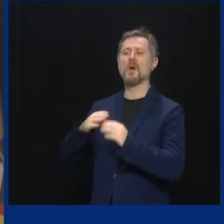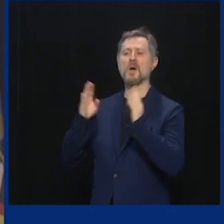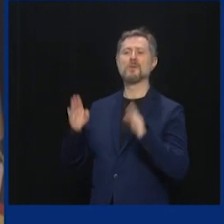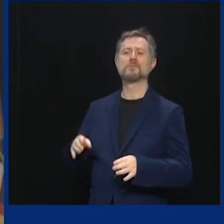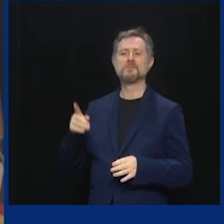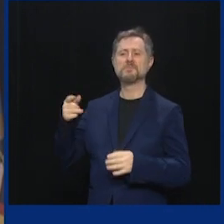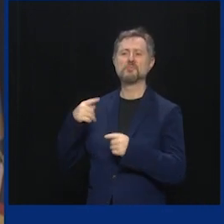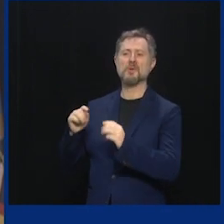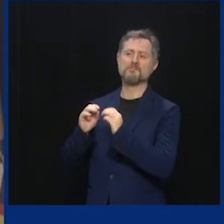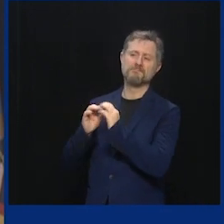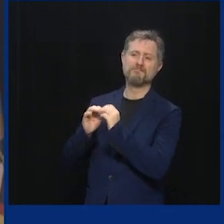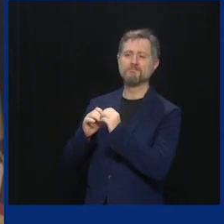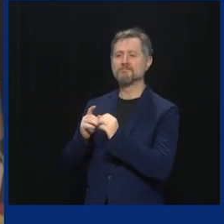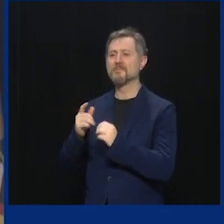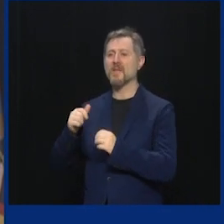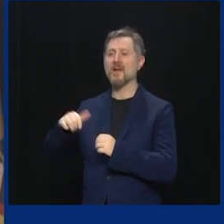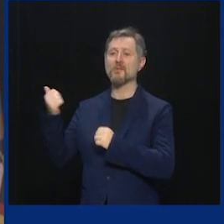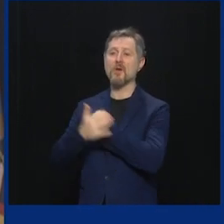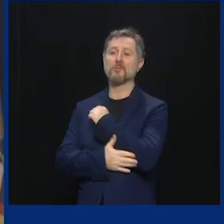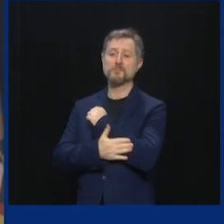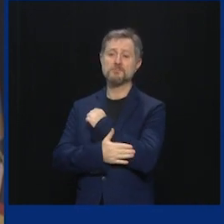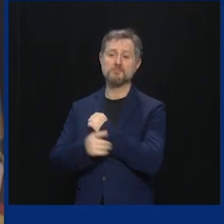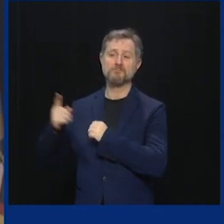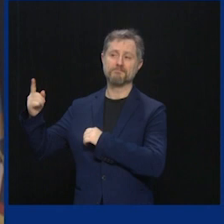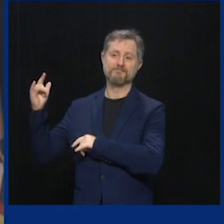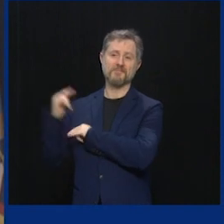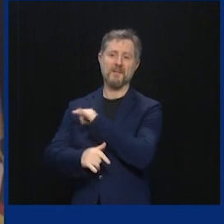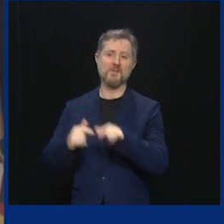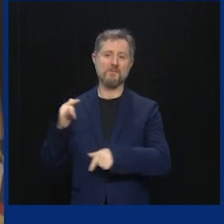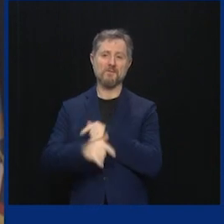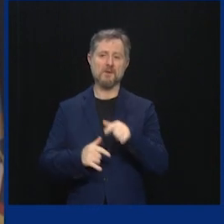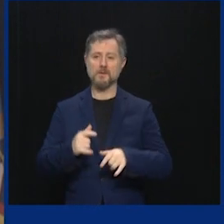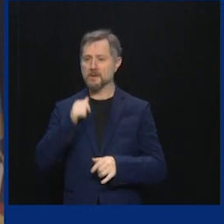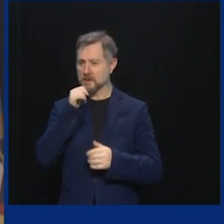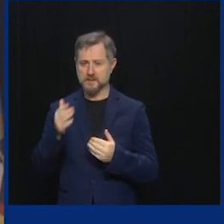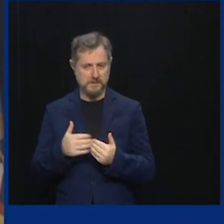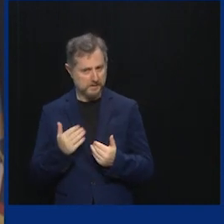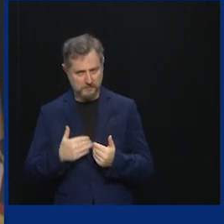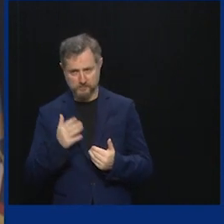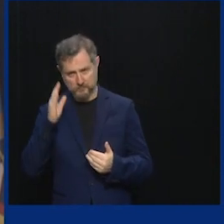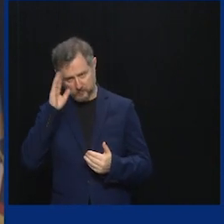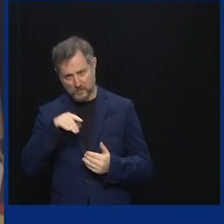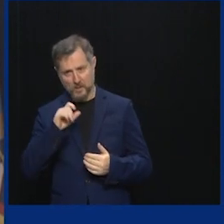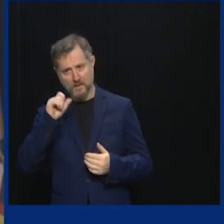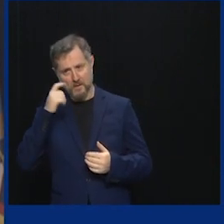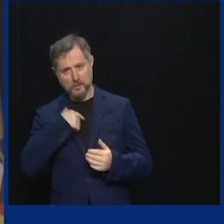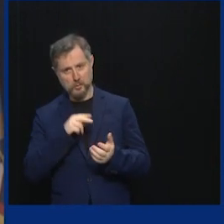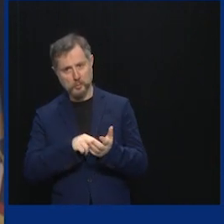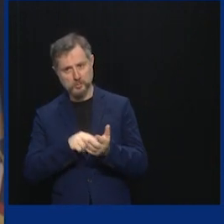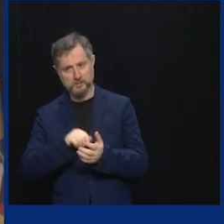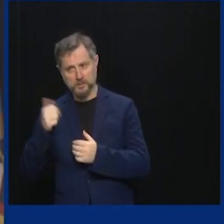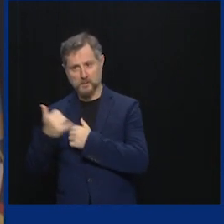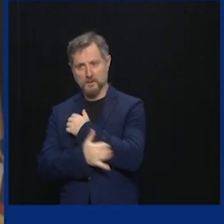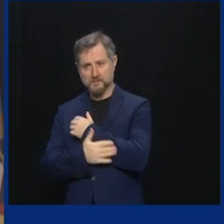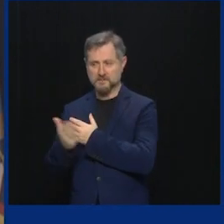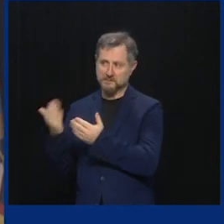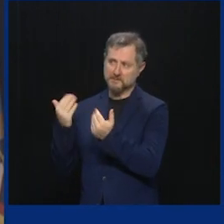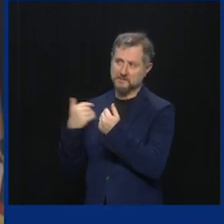bring in more nurses who might be available globally. It's not that easy. There's not a lot of supply out there, but again, the